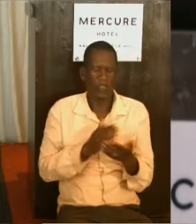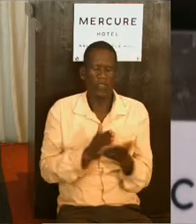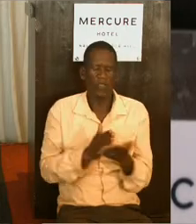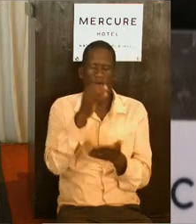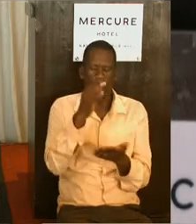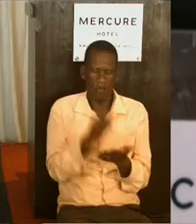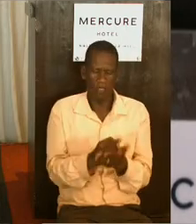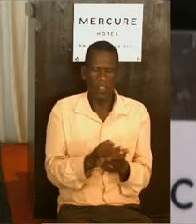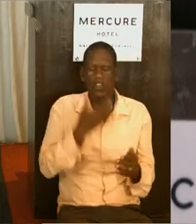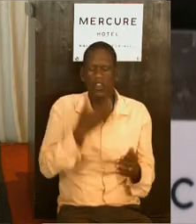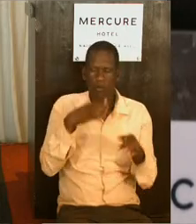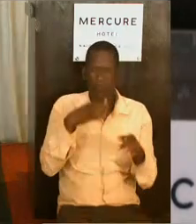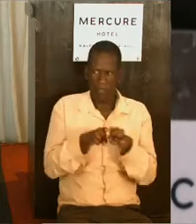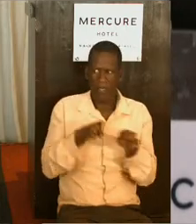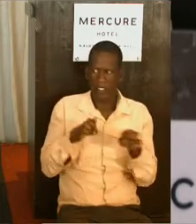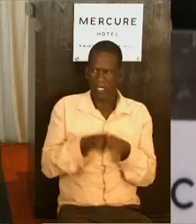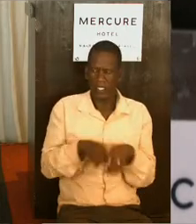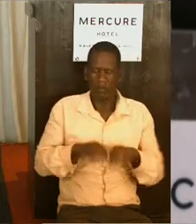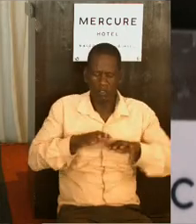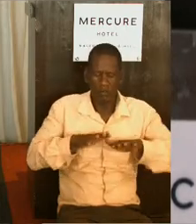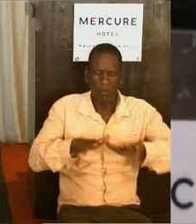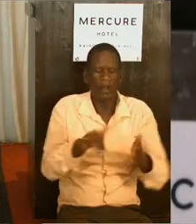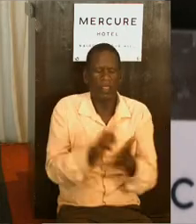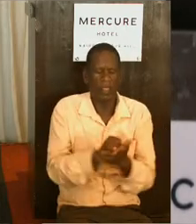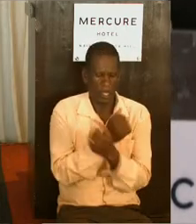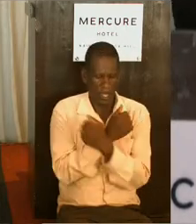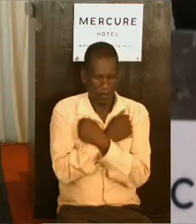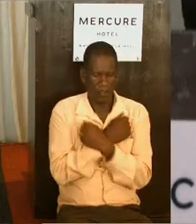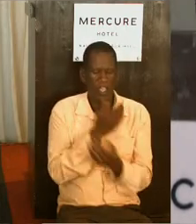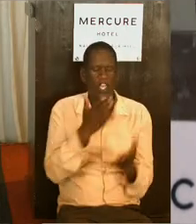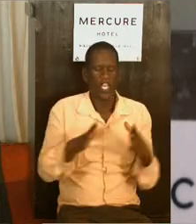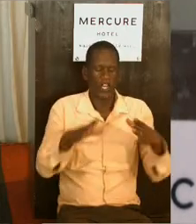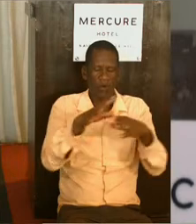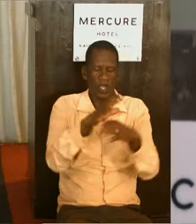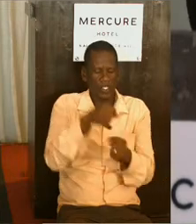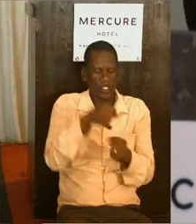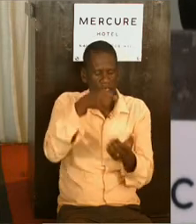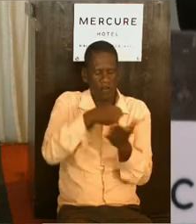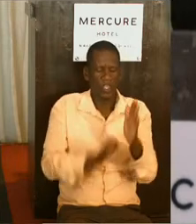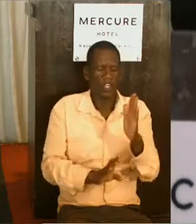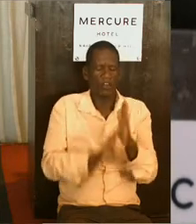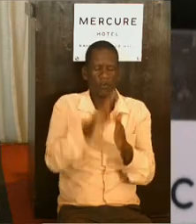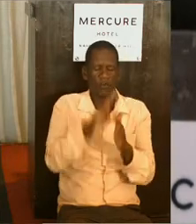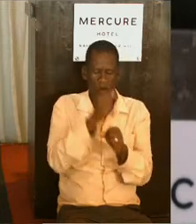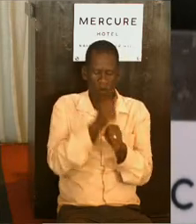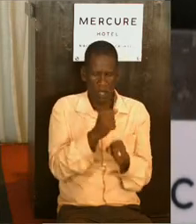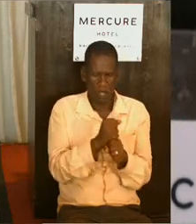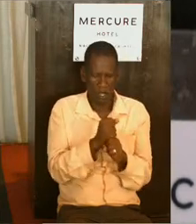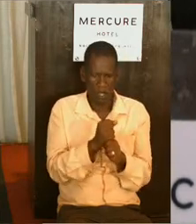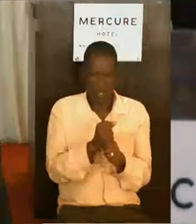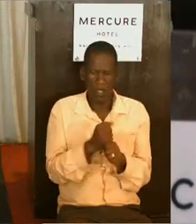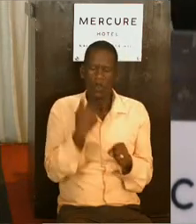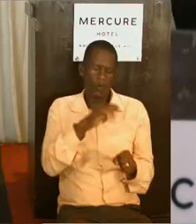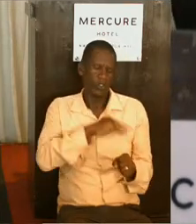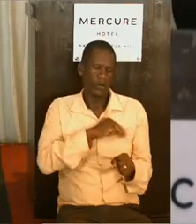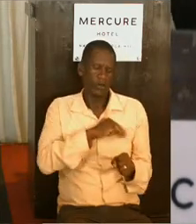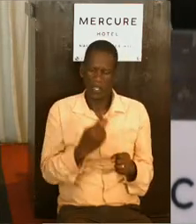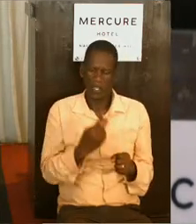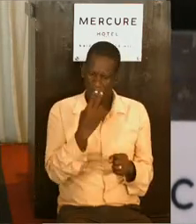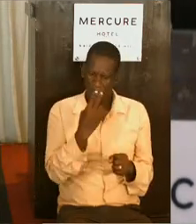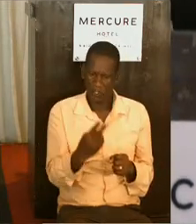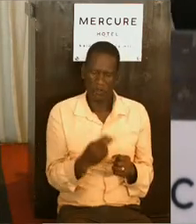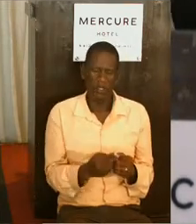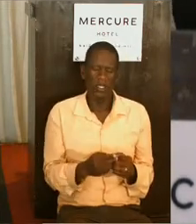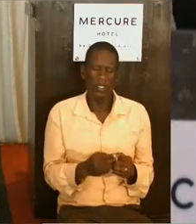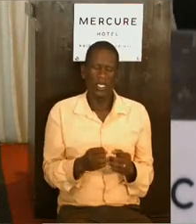to our brothers and sisters any organization engaged in development work whose mission ambition